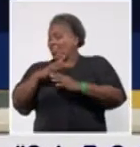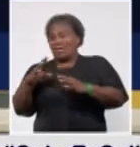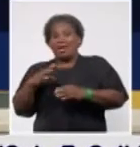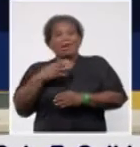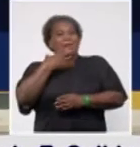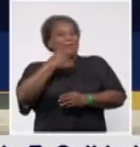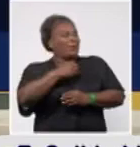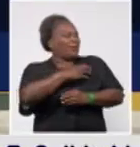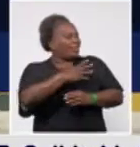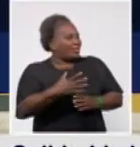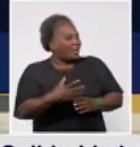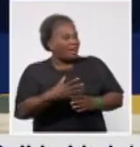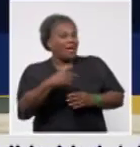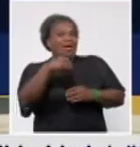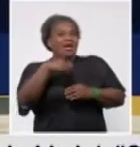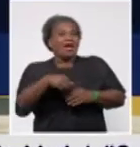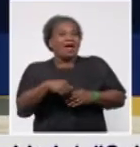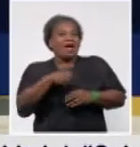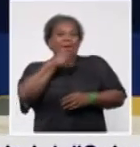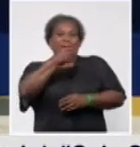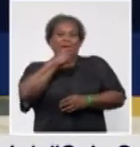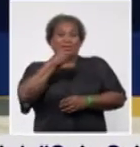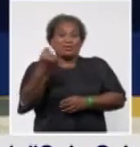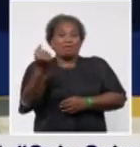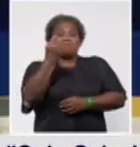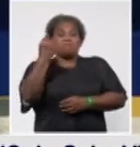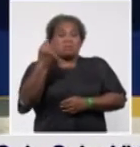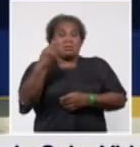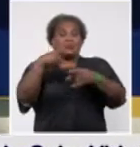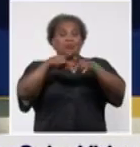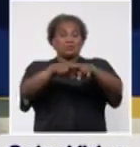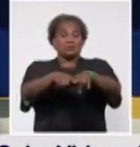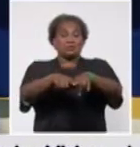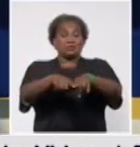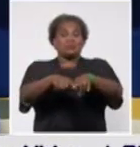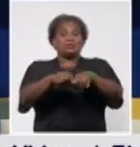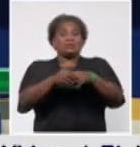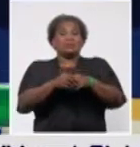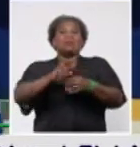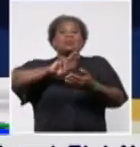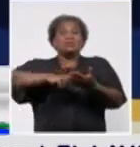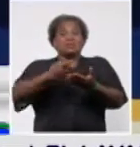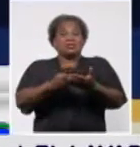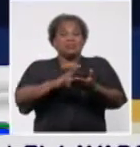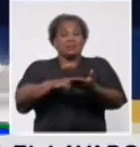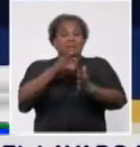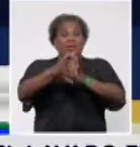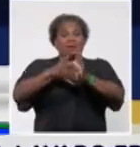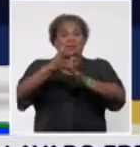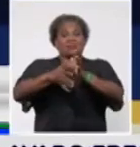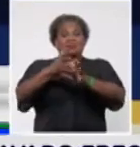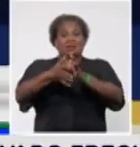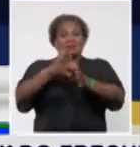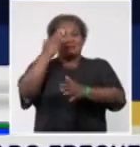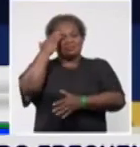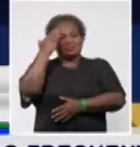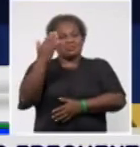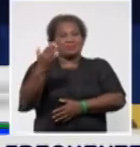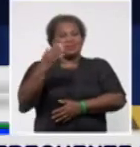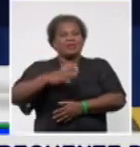Good morning to everyone, to Umberto, who joins us for the first time today, to our sign language